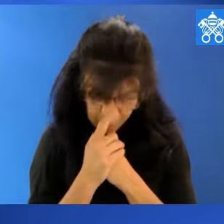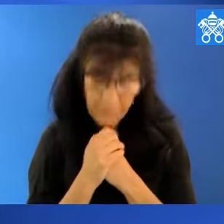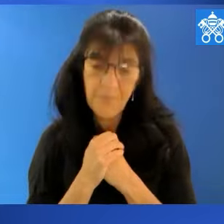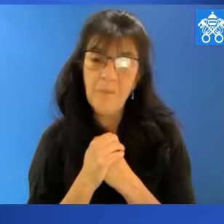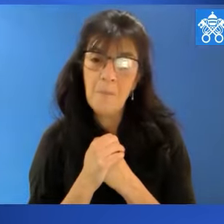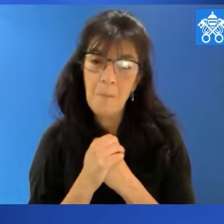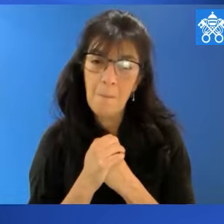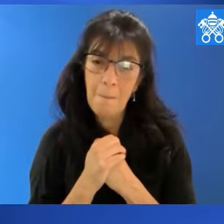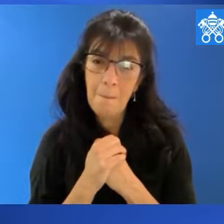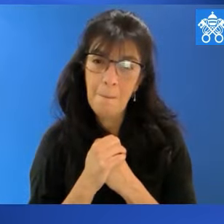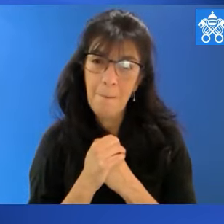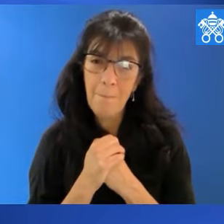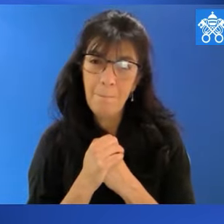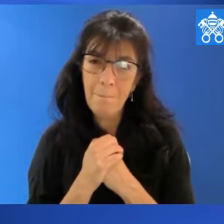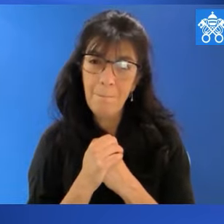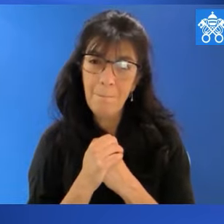Today,